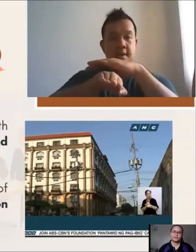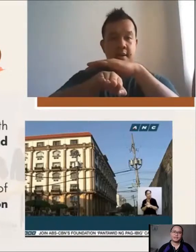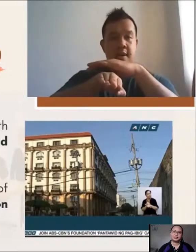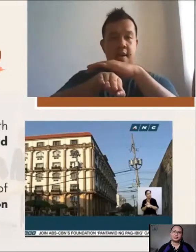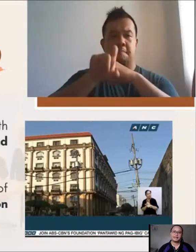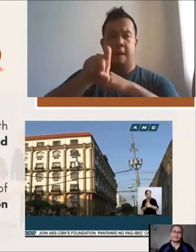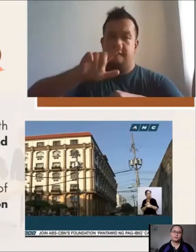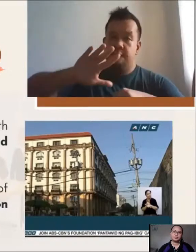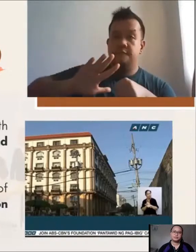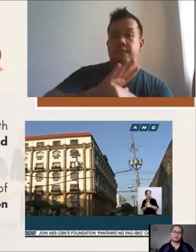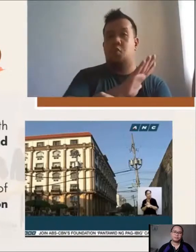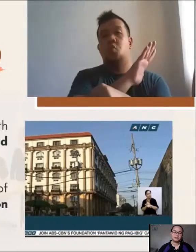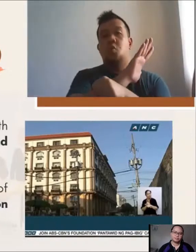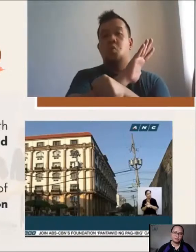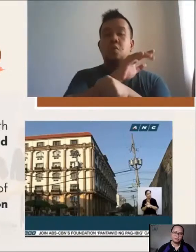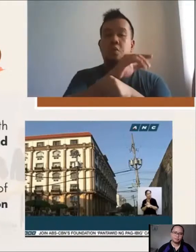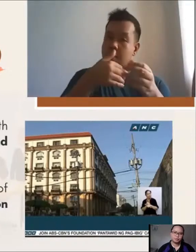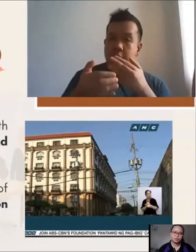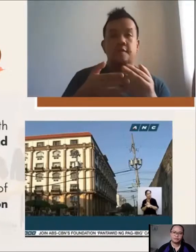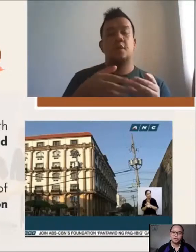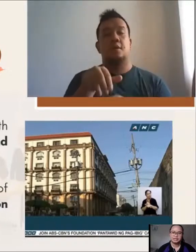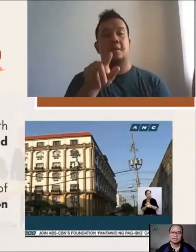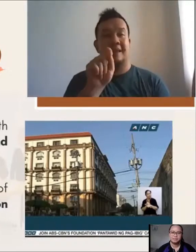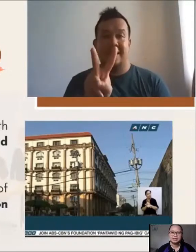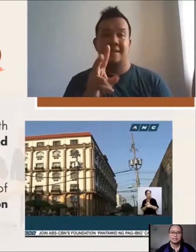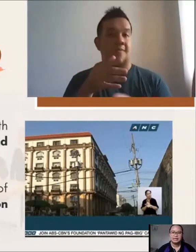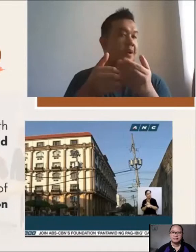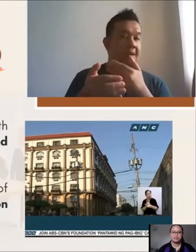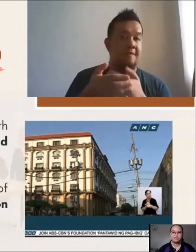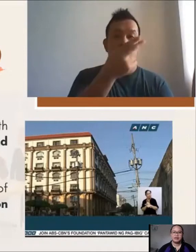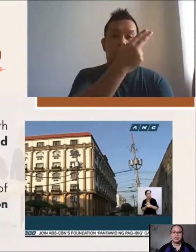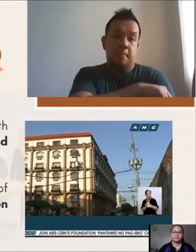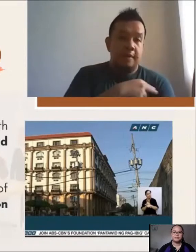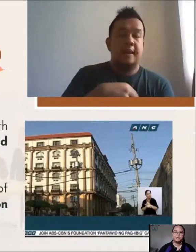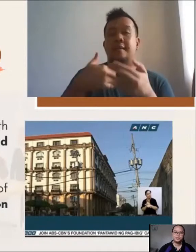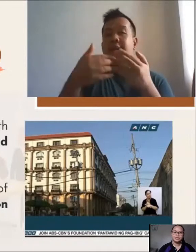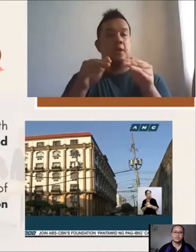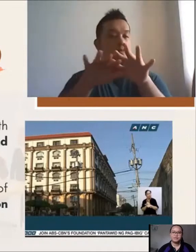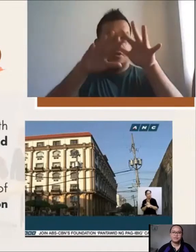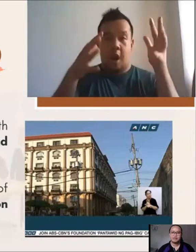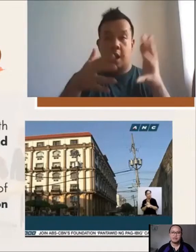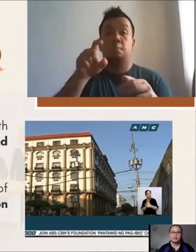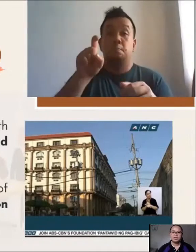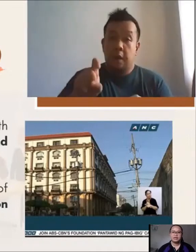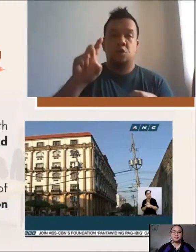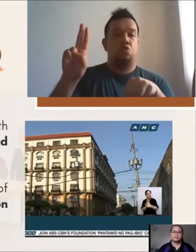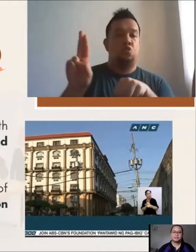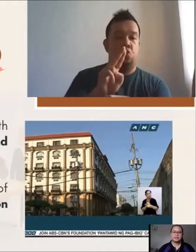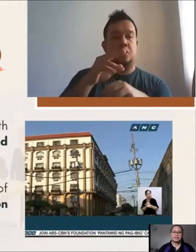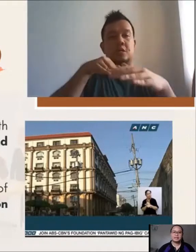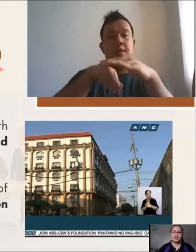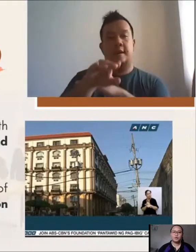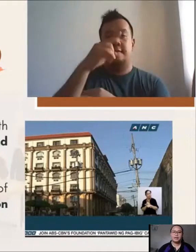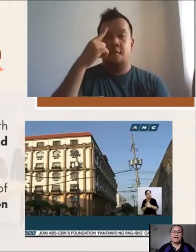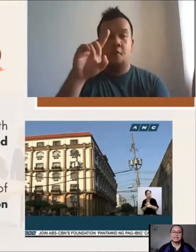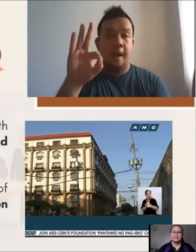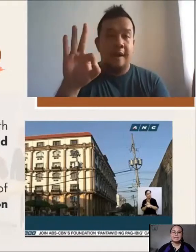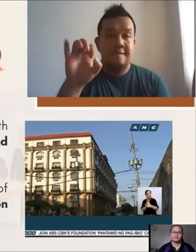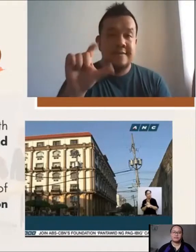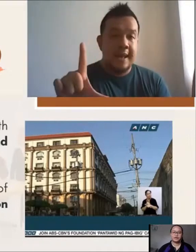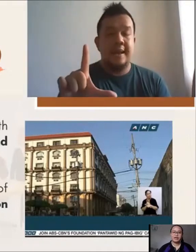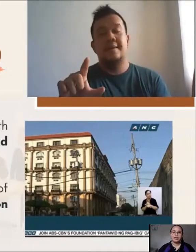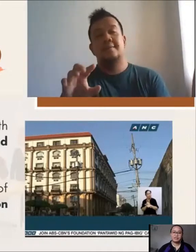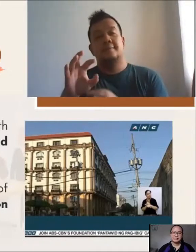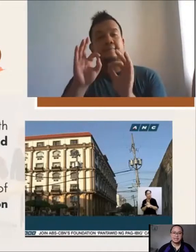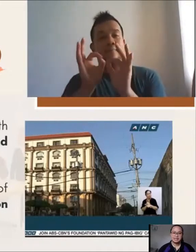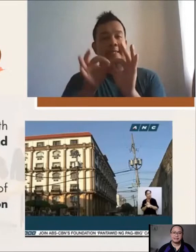news, sa TV, mas maganda kung may access for FSL interpreters para may access yung deaf